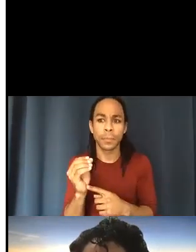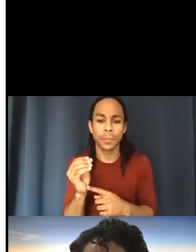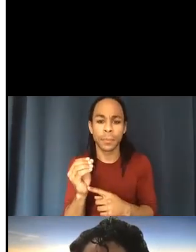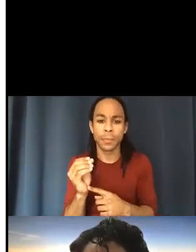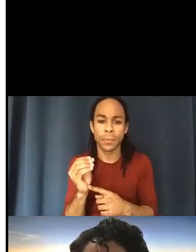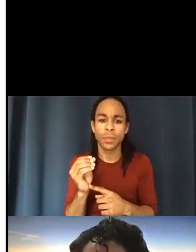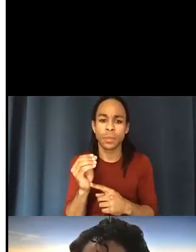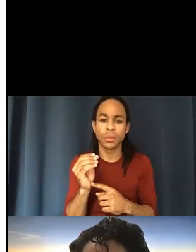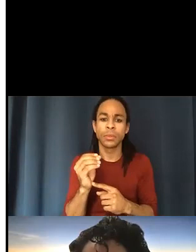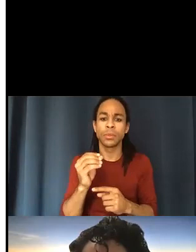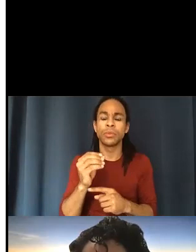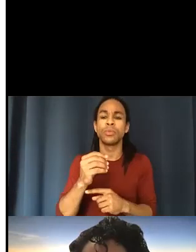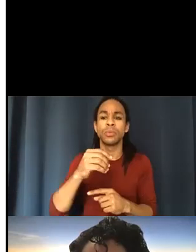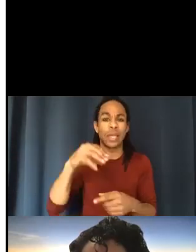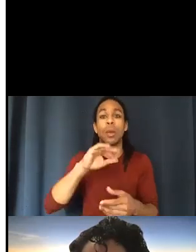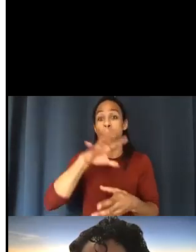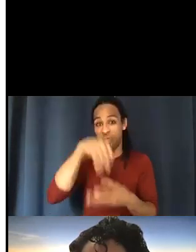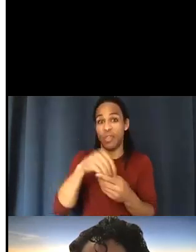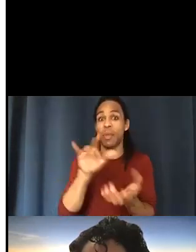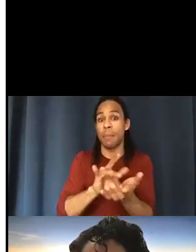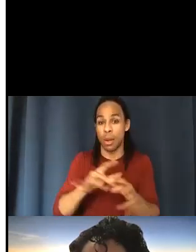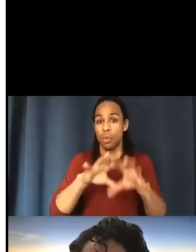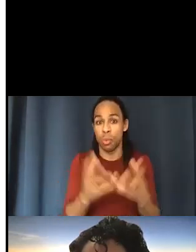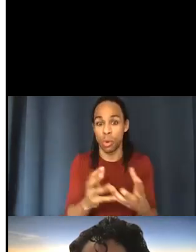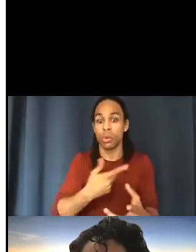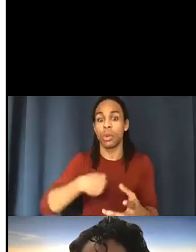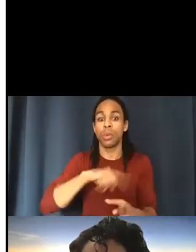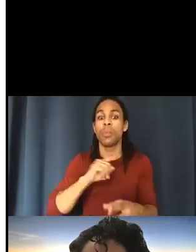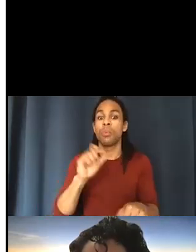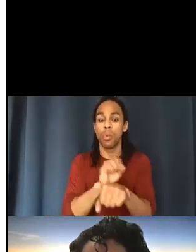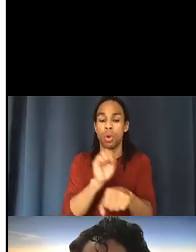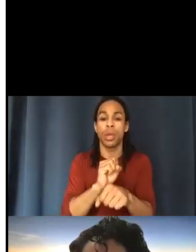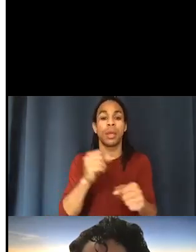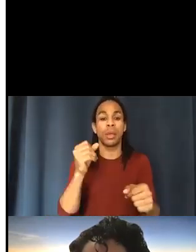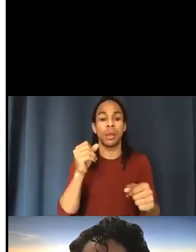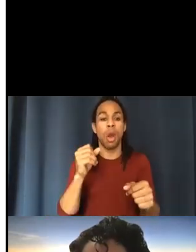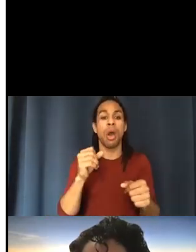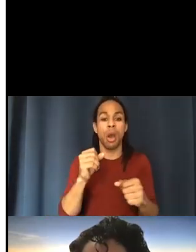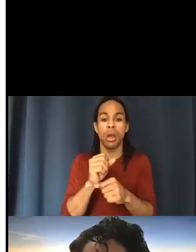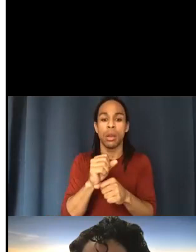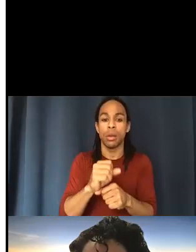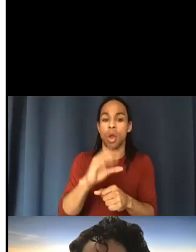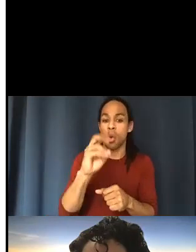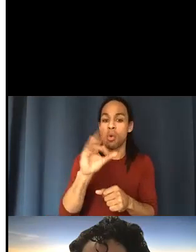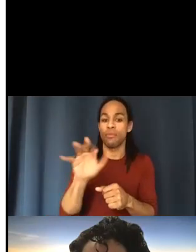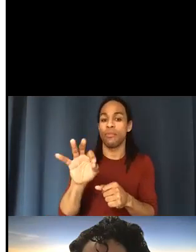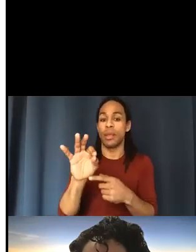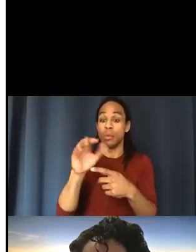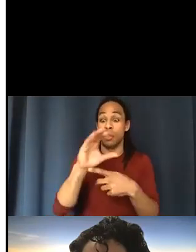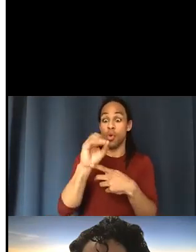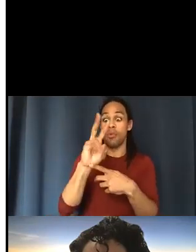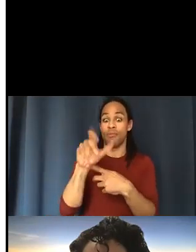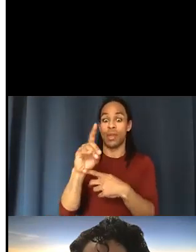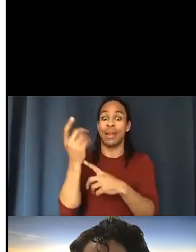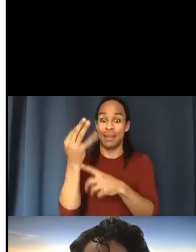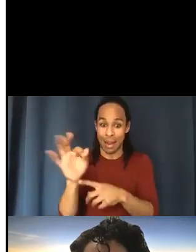on intersectional COVID responses with our various chapters. So for more information, please do visit our website. Thank